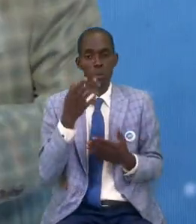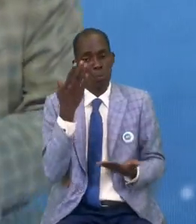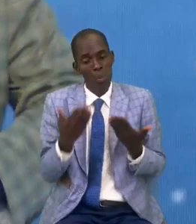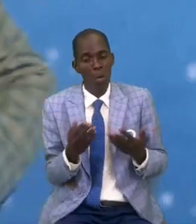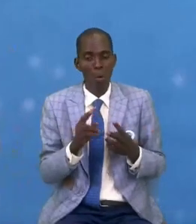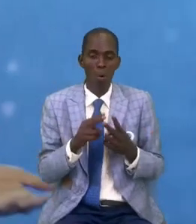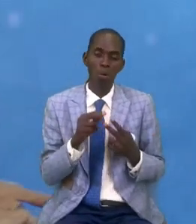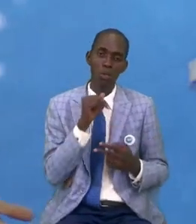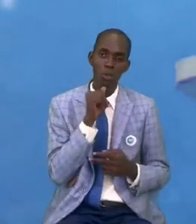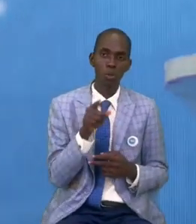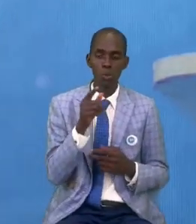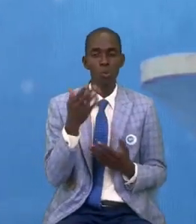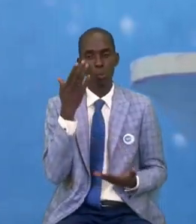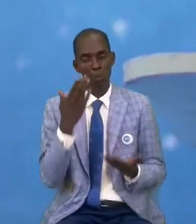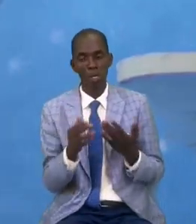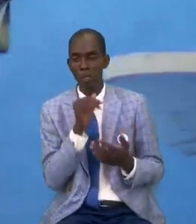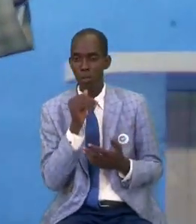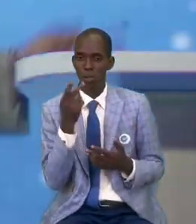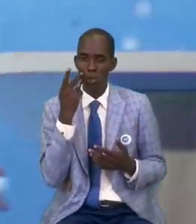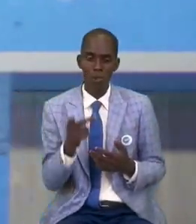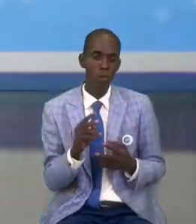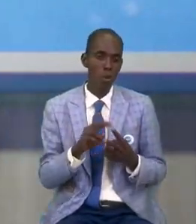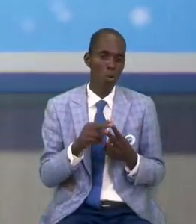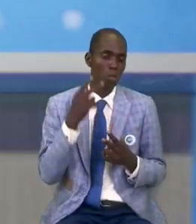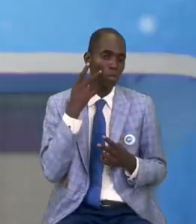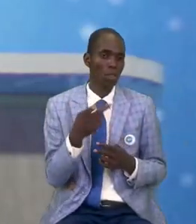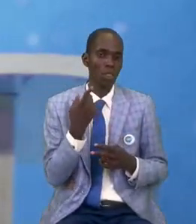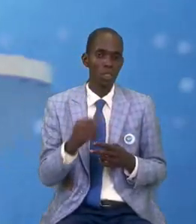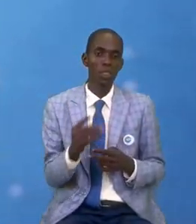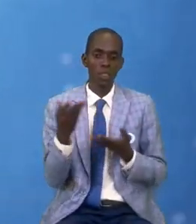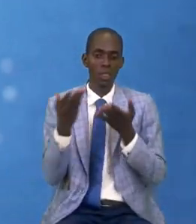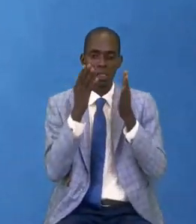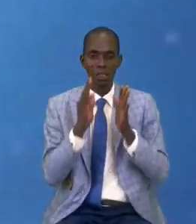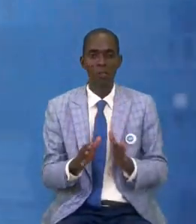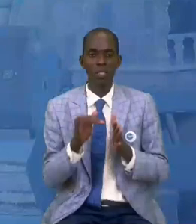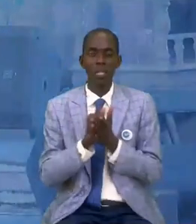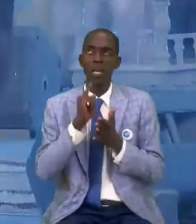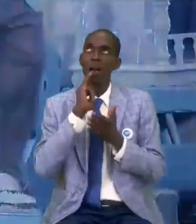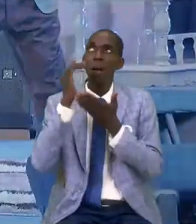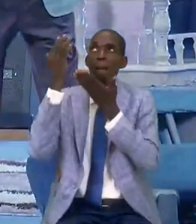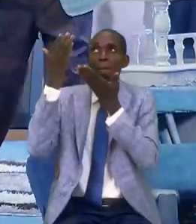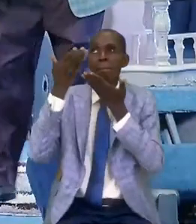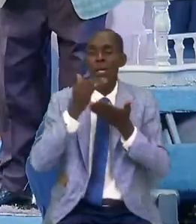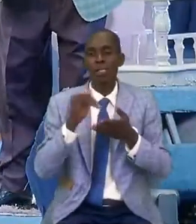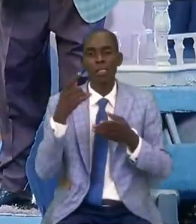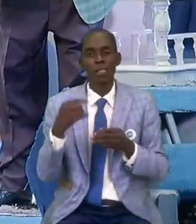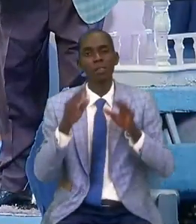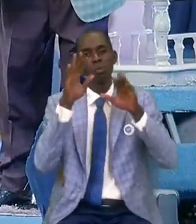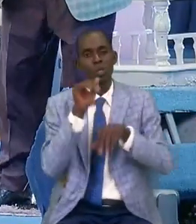messenger that is bringing the miracle to you. But they said that there's no problem. And Peter may not come so near as